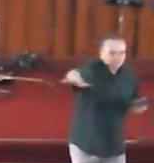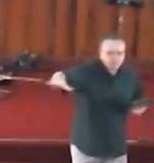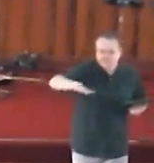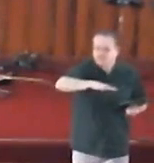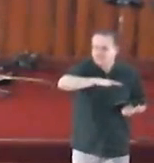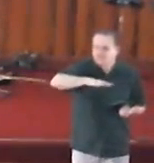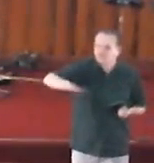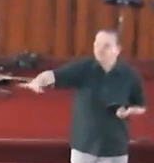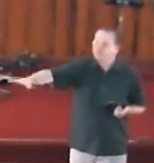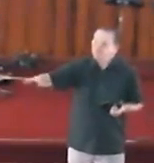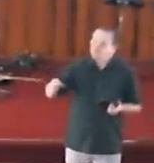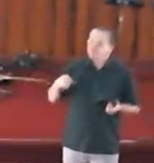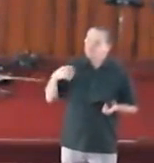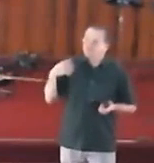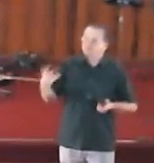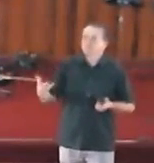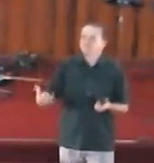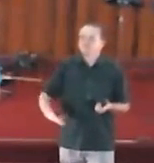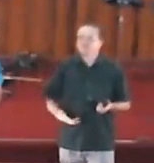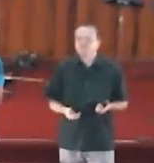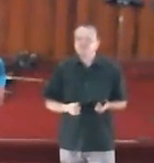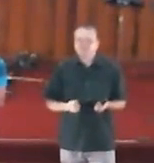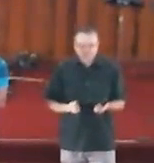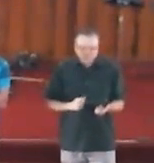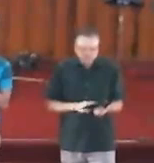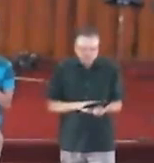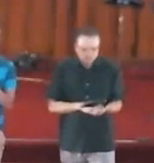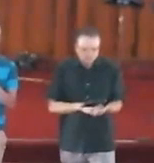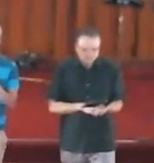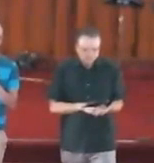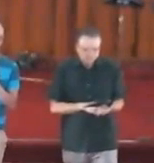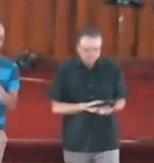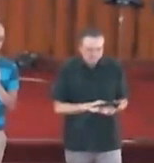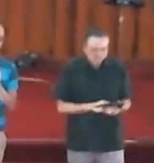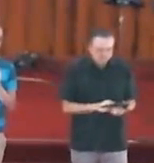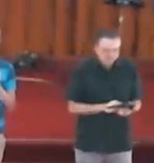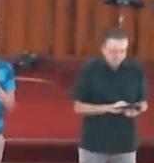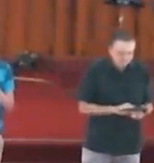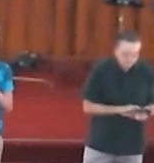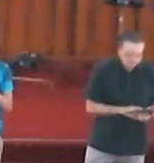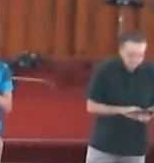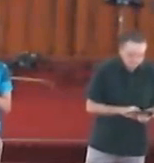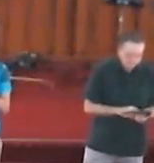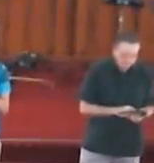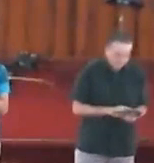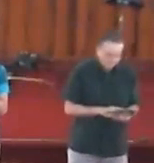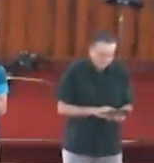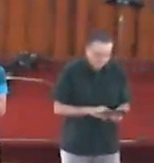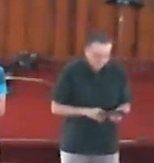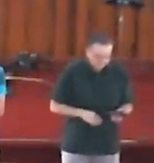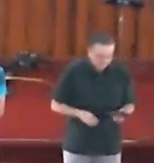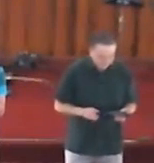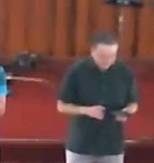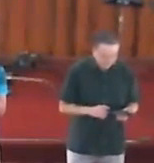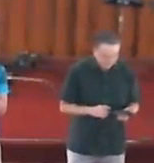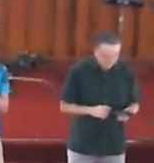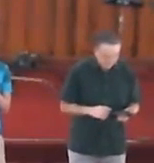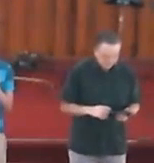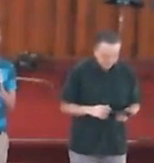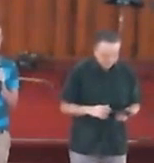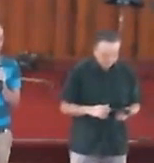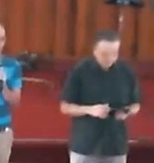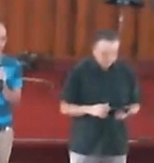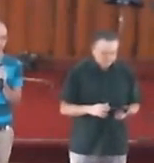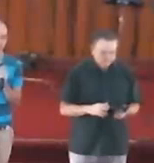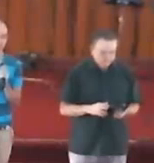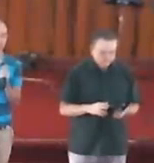en un poder enorme, impresionante sobre cada uno de ellos. There were 120 people there, and the power of the Holy